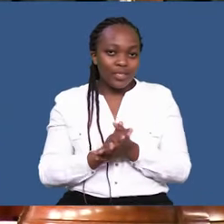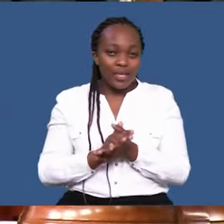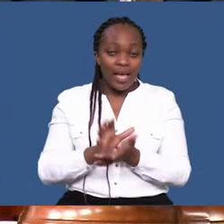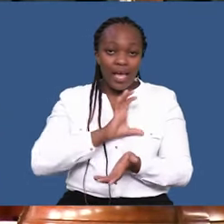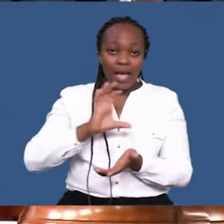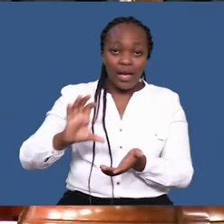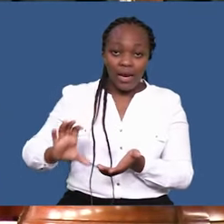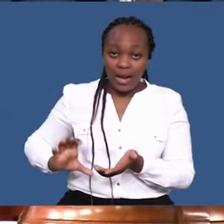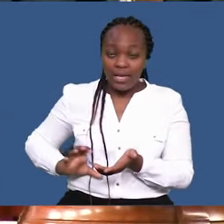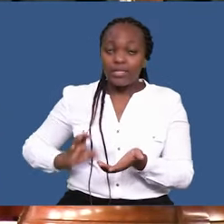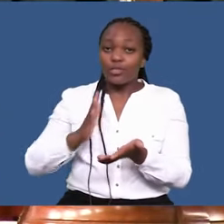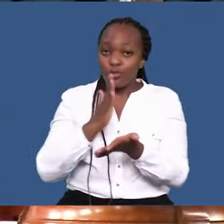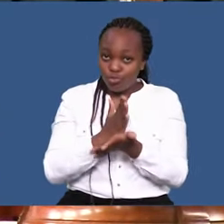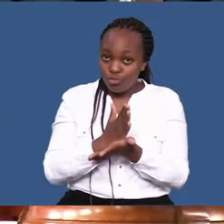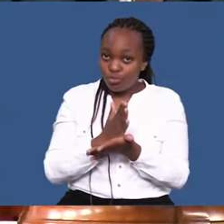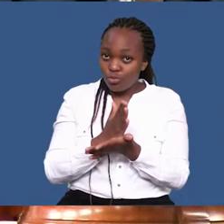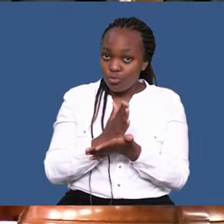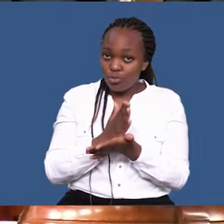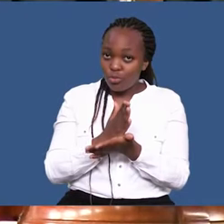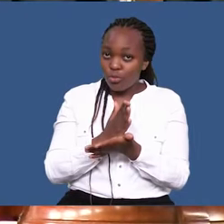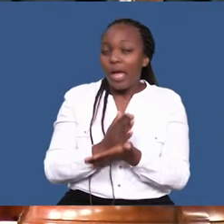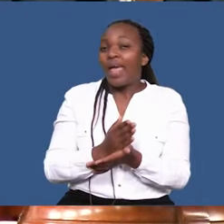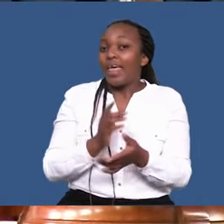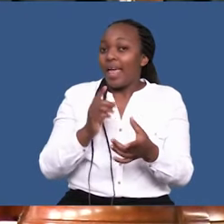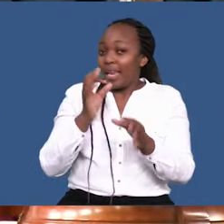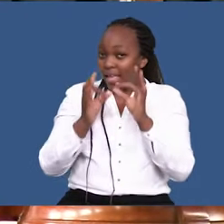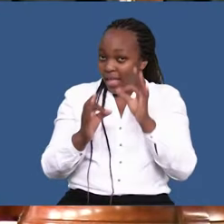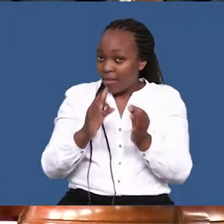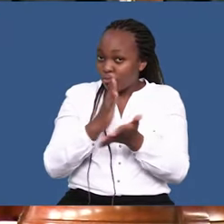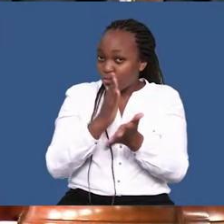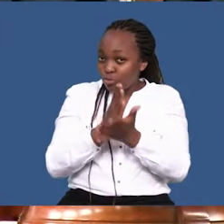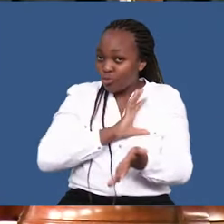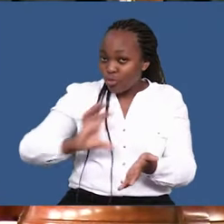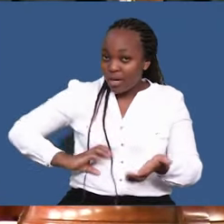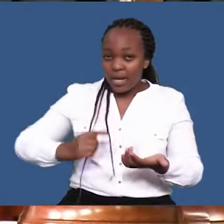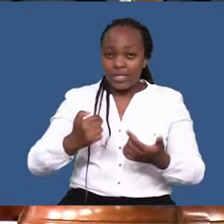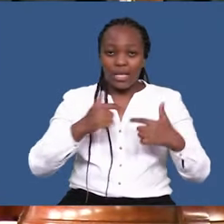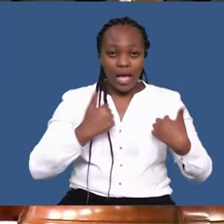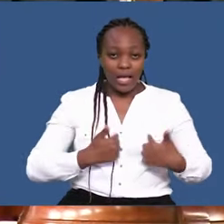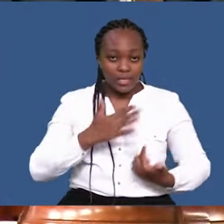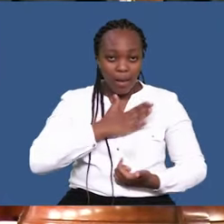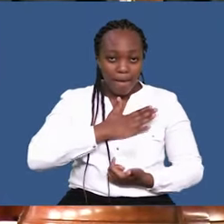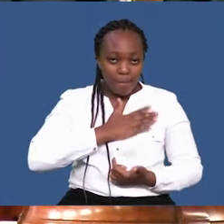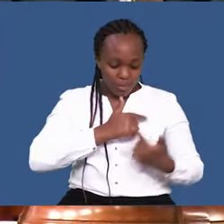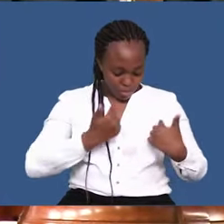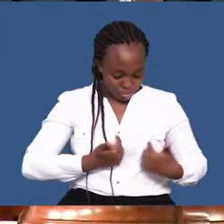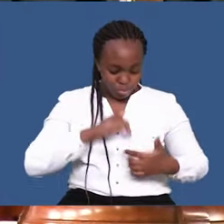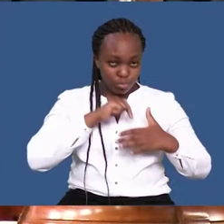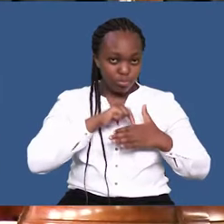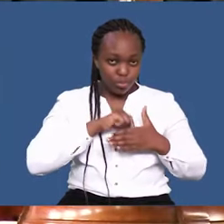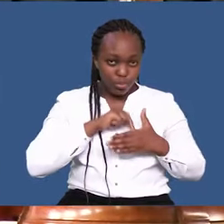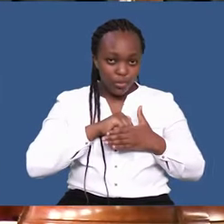supreme. And if he's in our hearts, then we need to reject the false